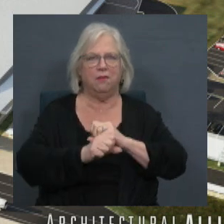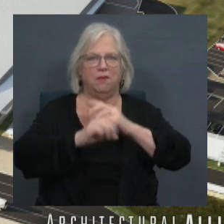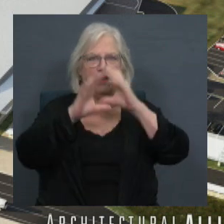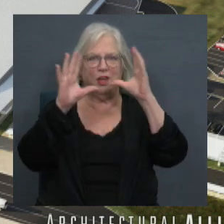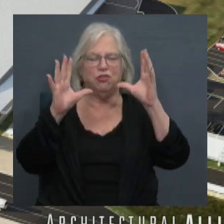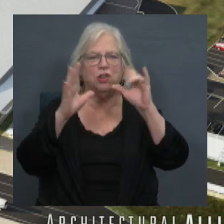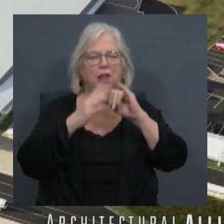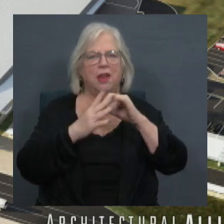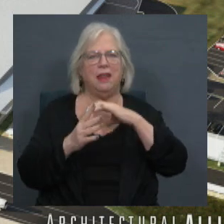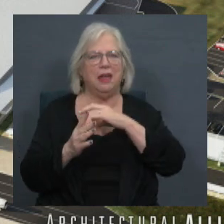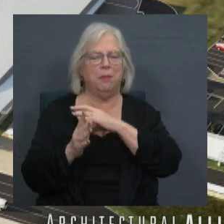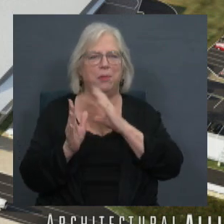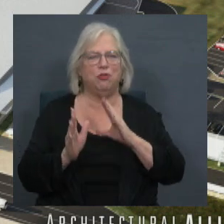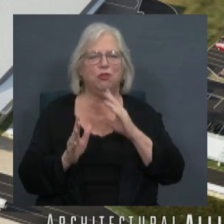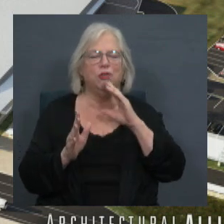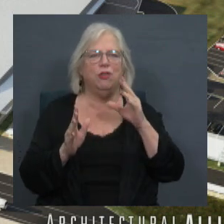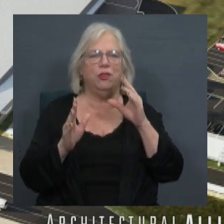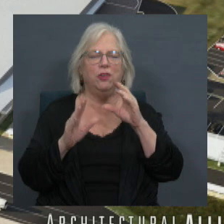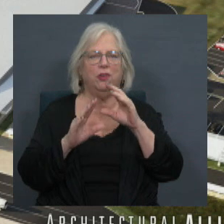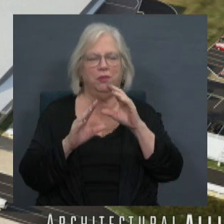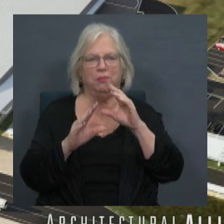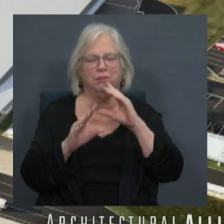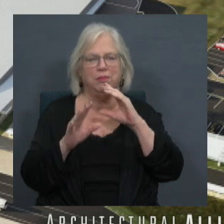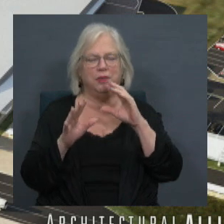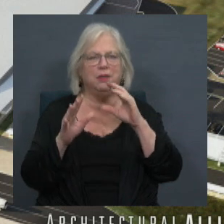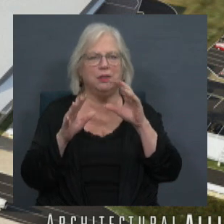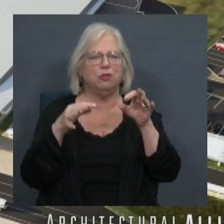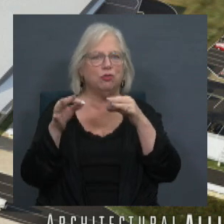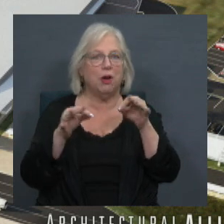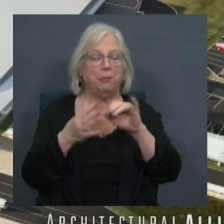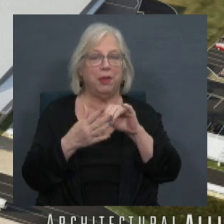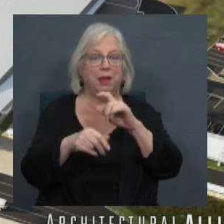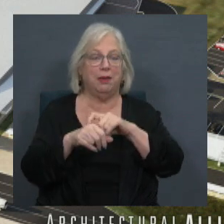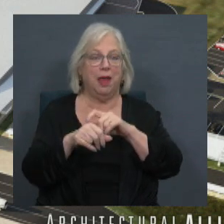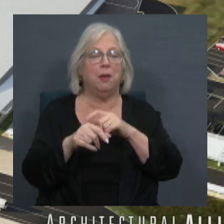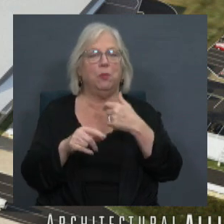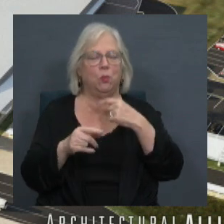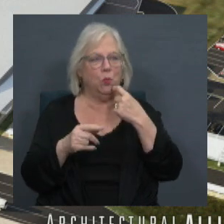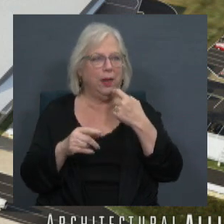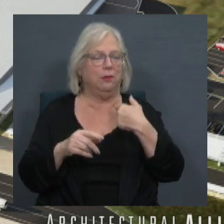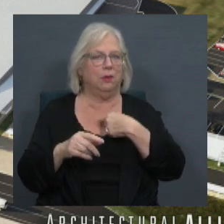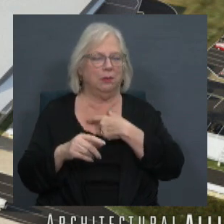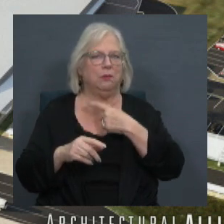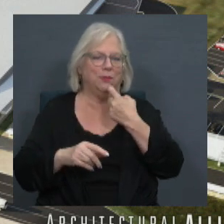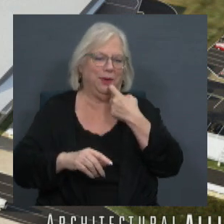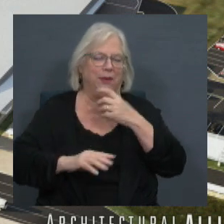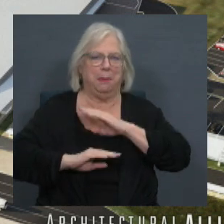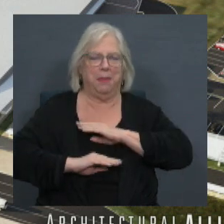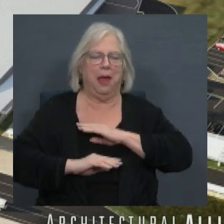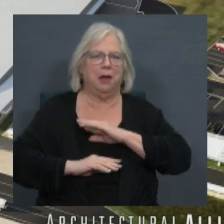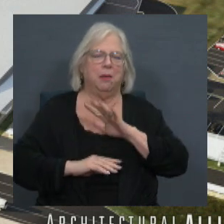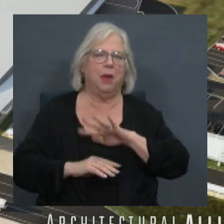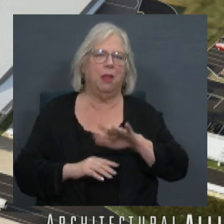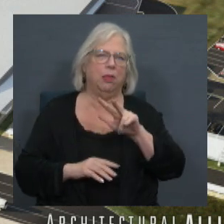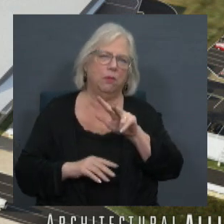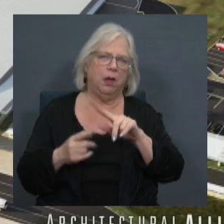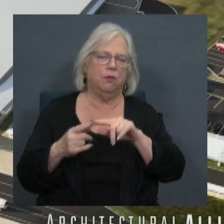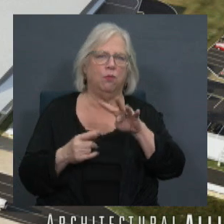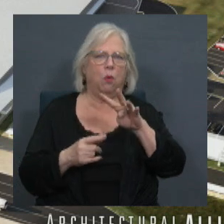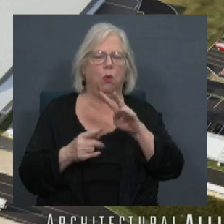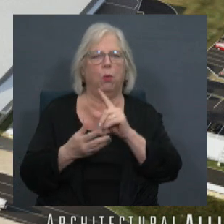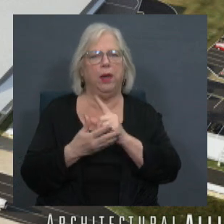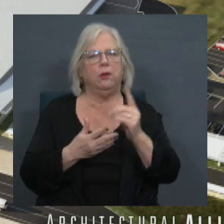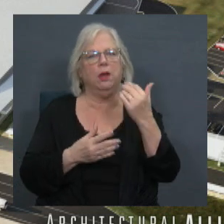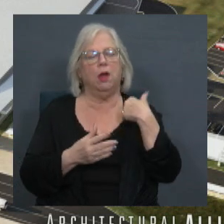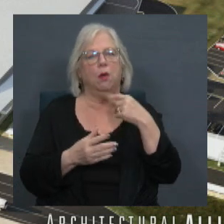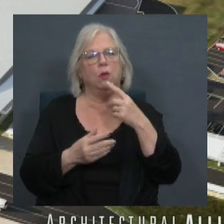those commissioners at that time, still is one that we have recently met, not just 3 or 4 weeks ago, to reaffirm our